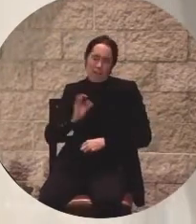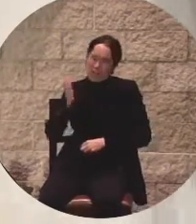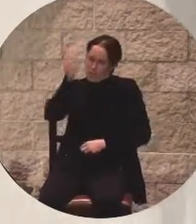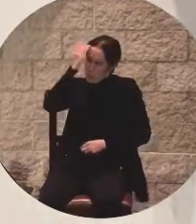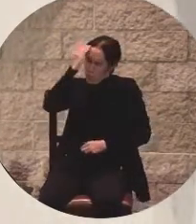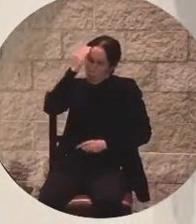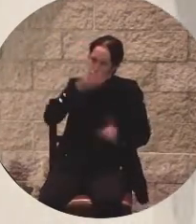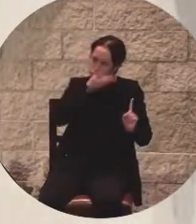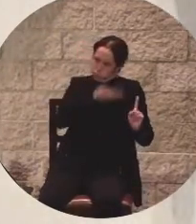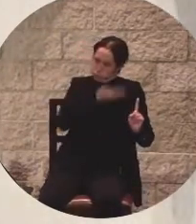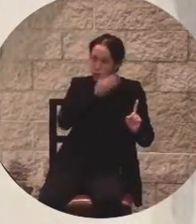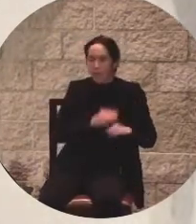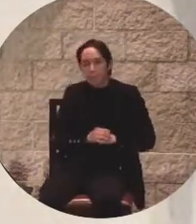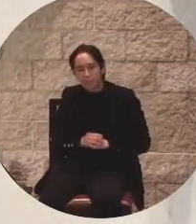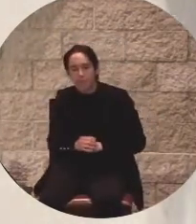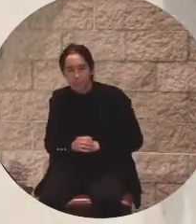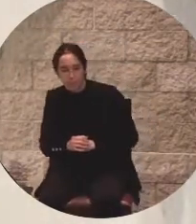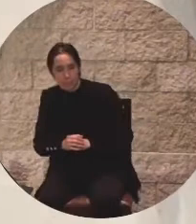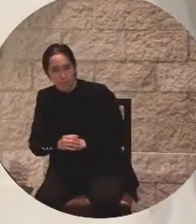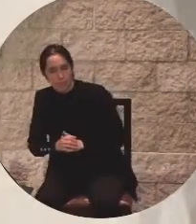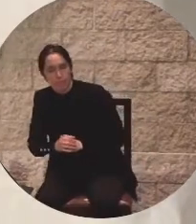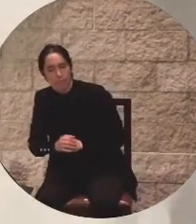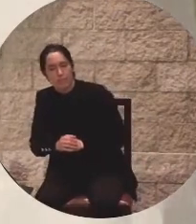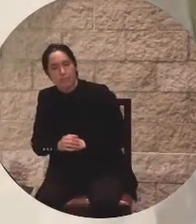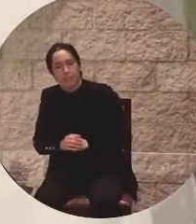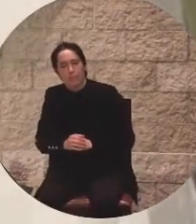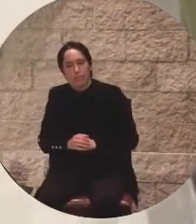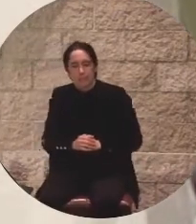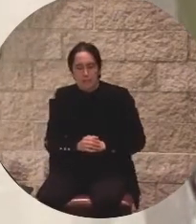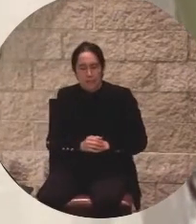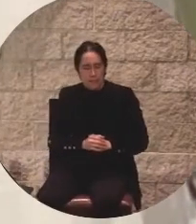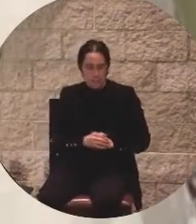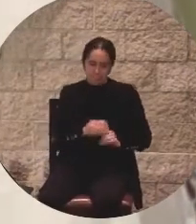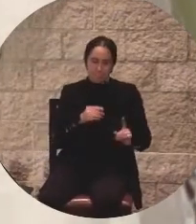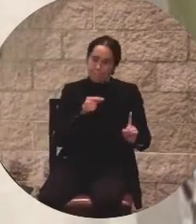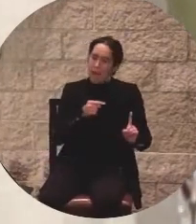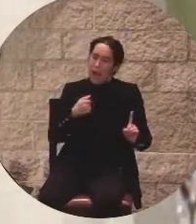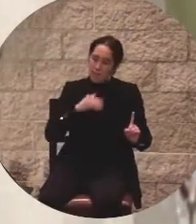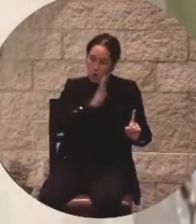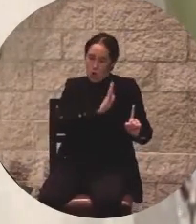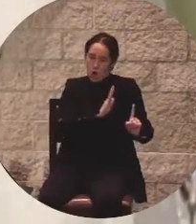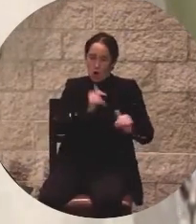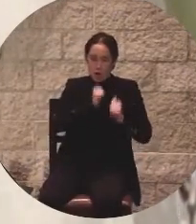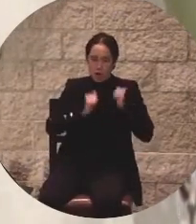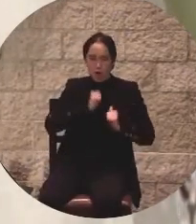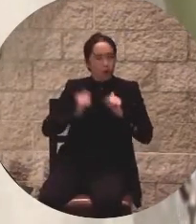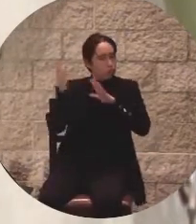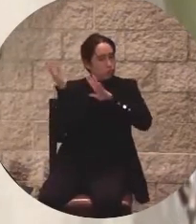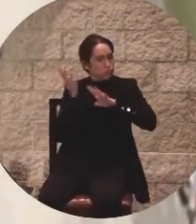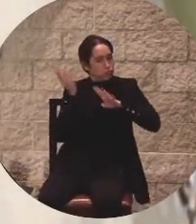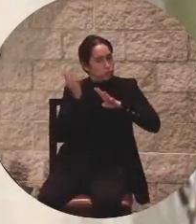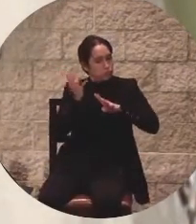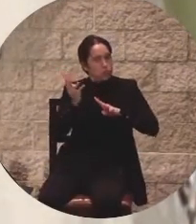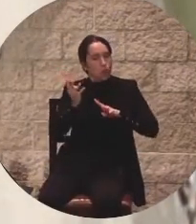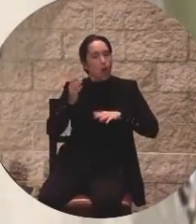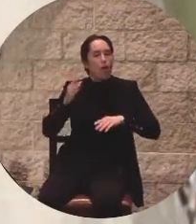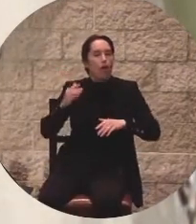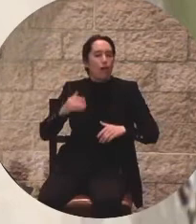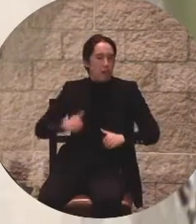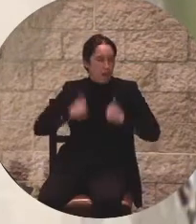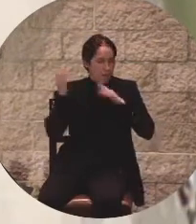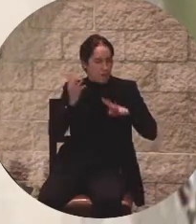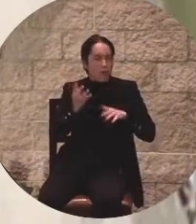the maven on the Jason Show. And she is streaming her own show every Friday with her longtime collaborator,